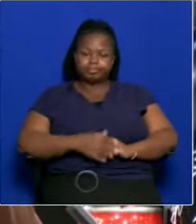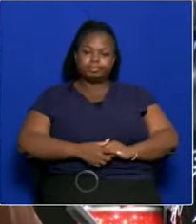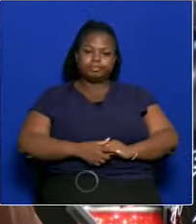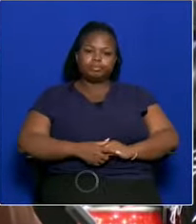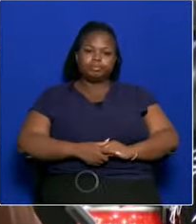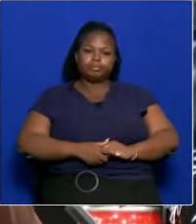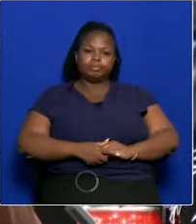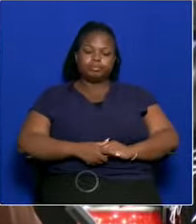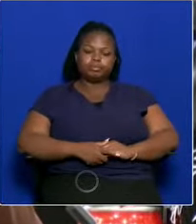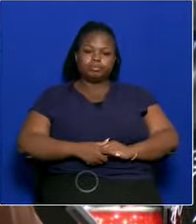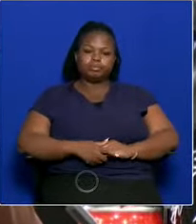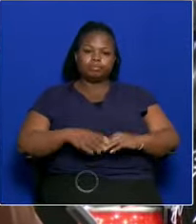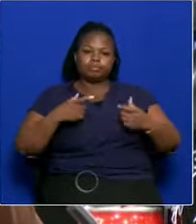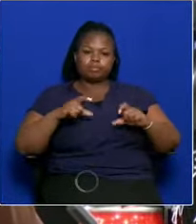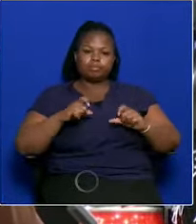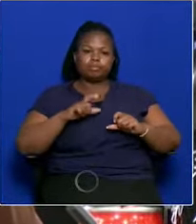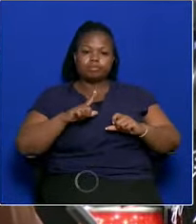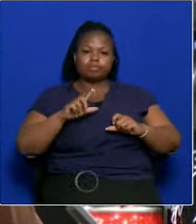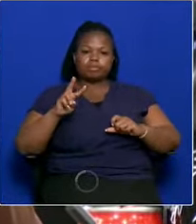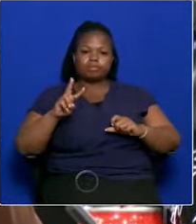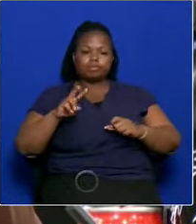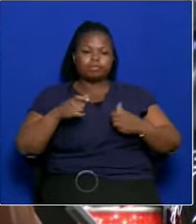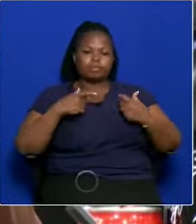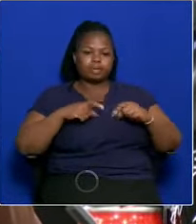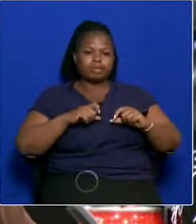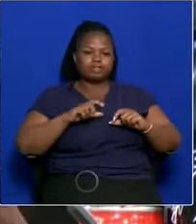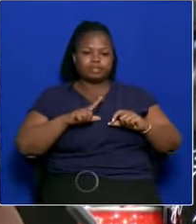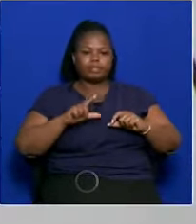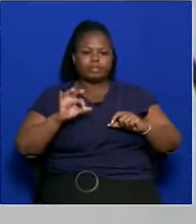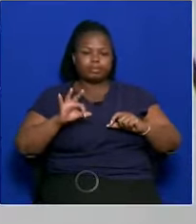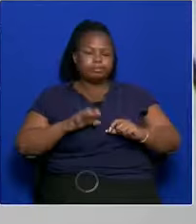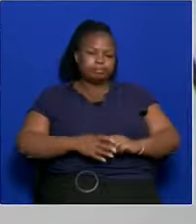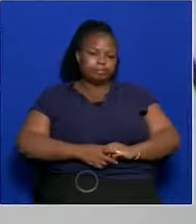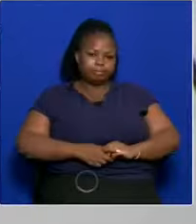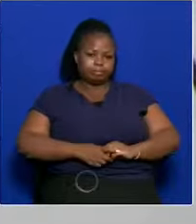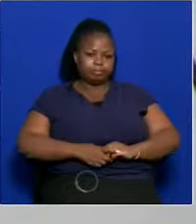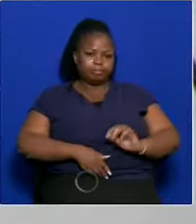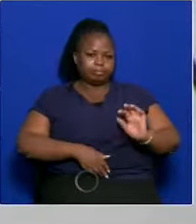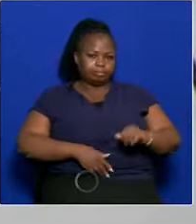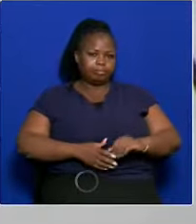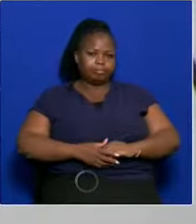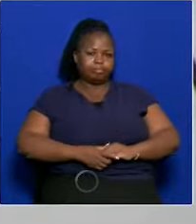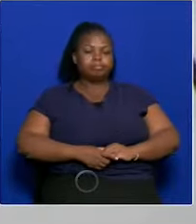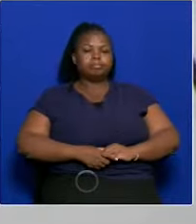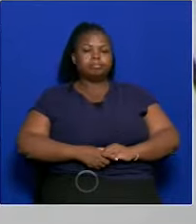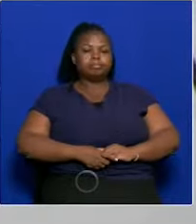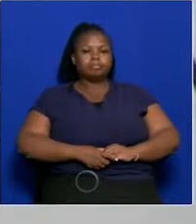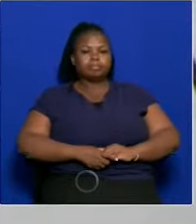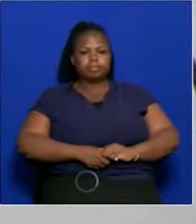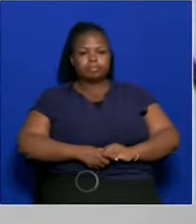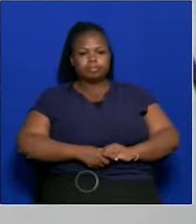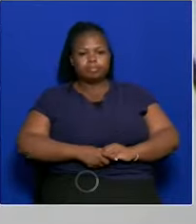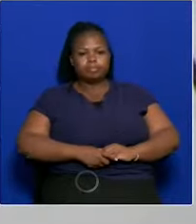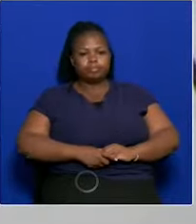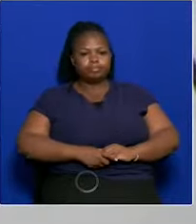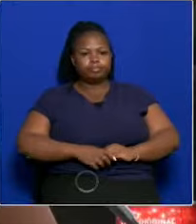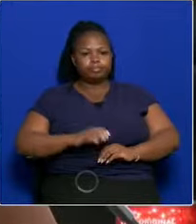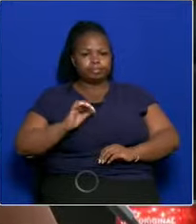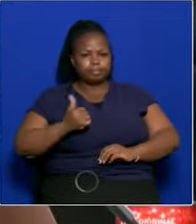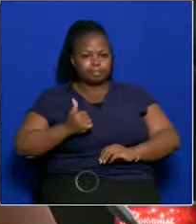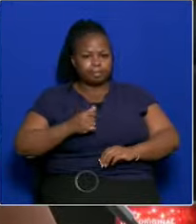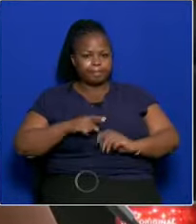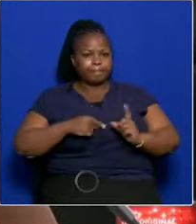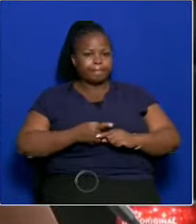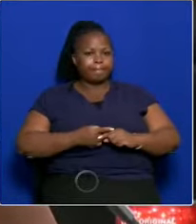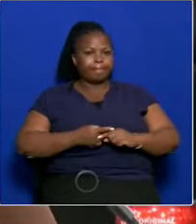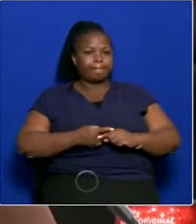paragraph 72 and 73. Yes. And then, in relation to the litigation, if you can